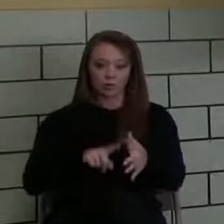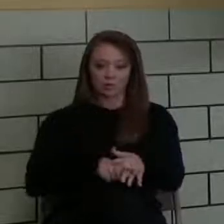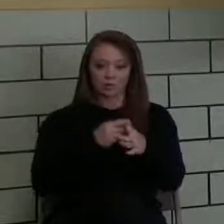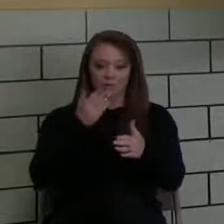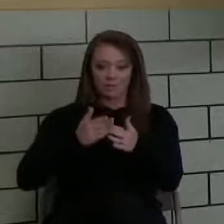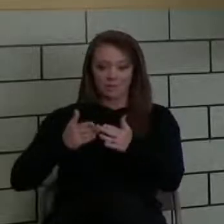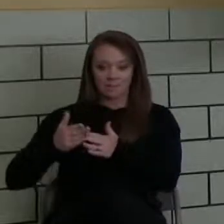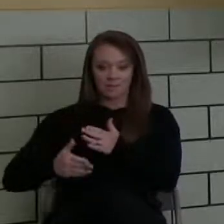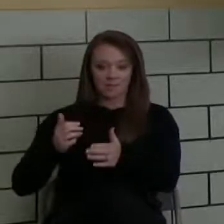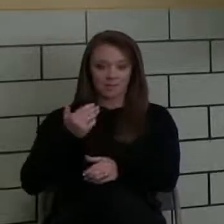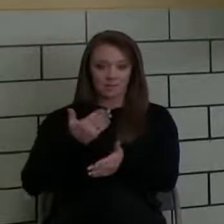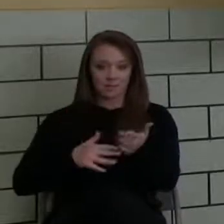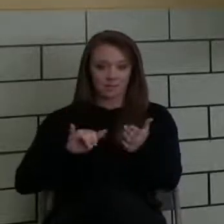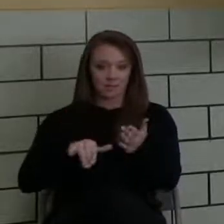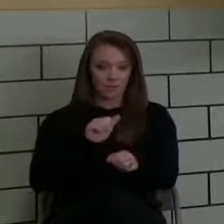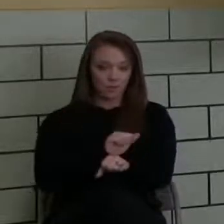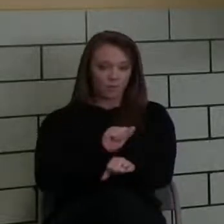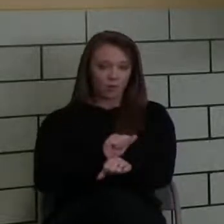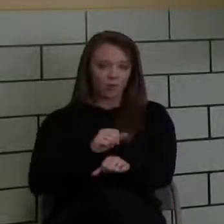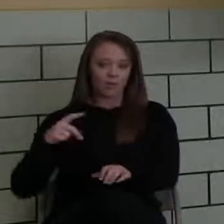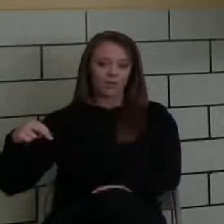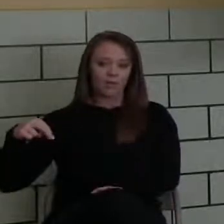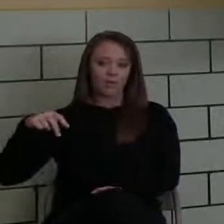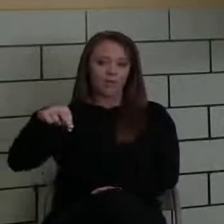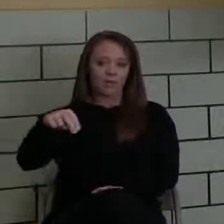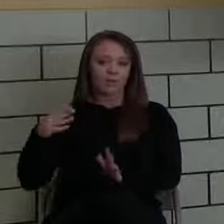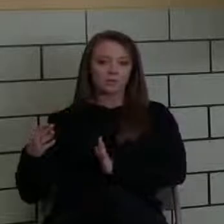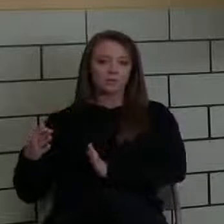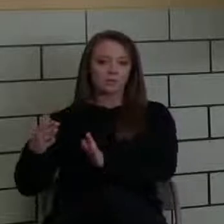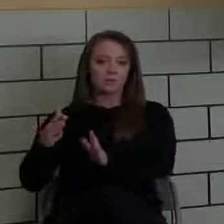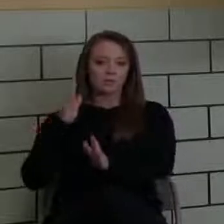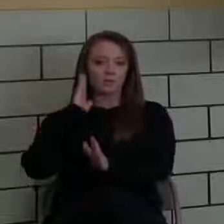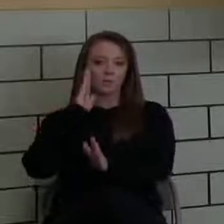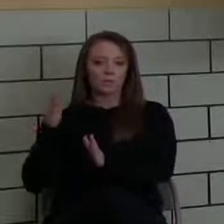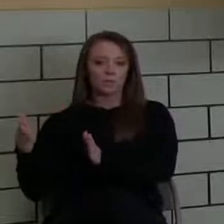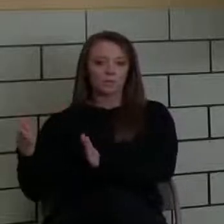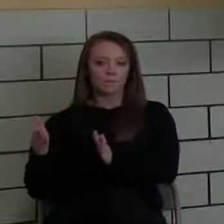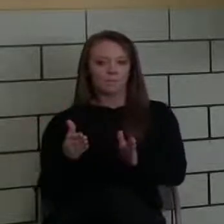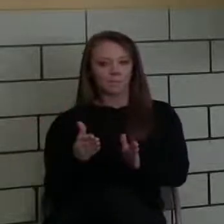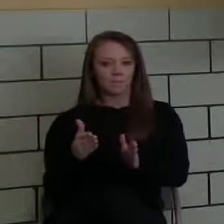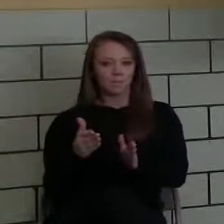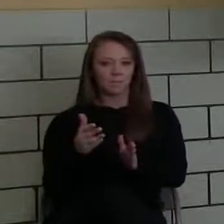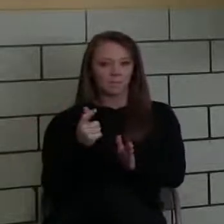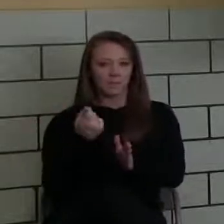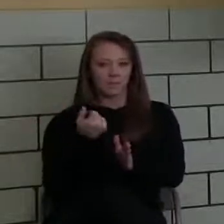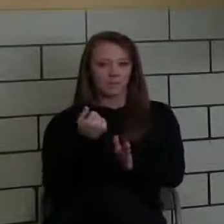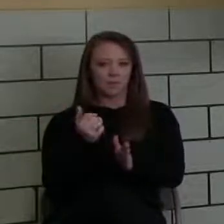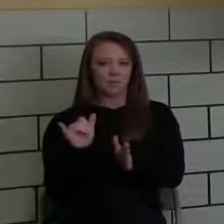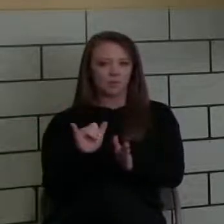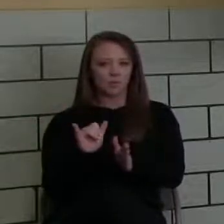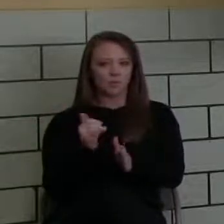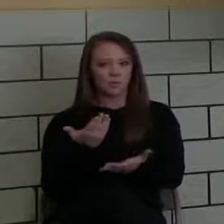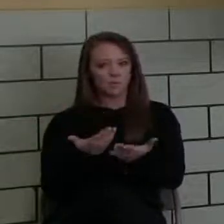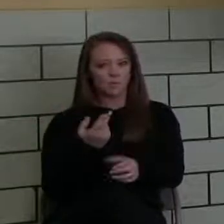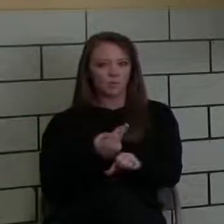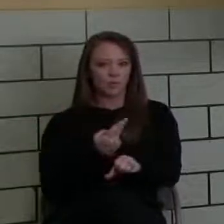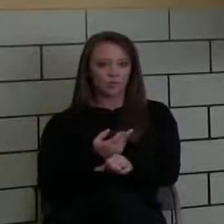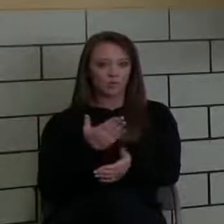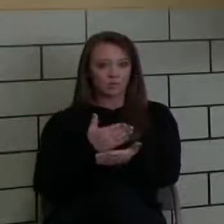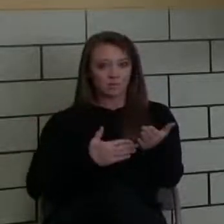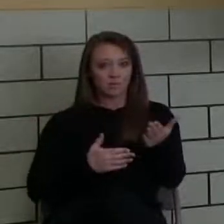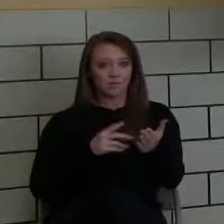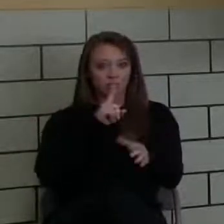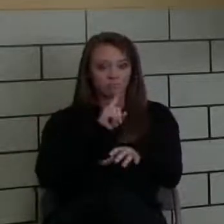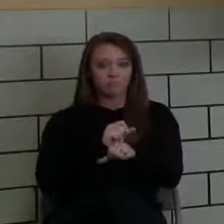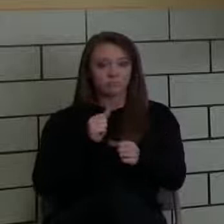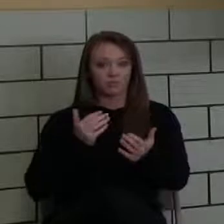the pedestrians will move out towards the road. They in fact have to use some parts of the road as